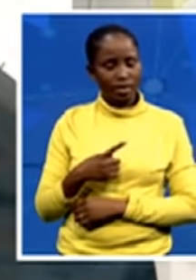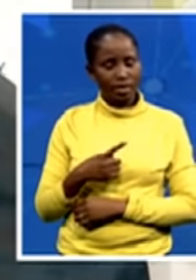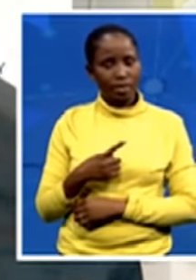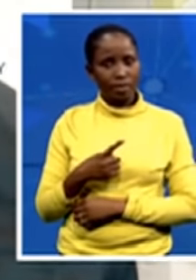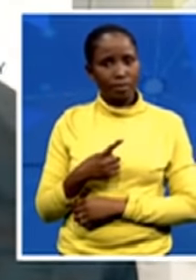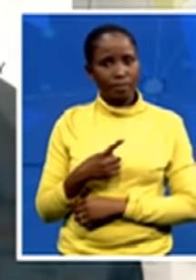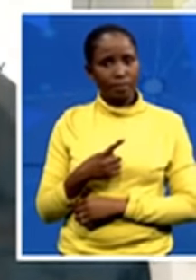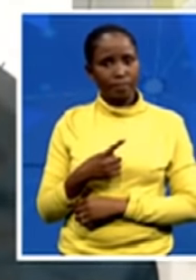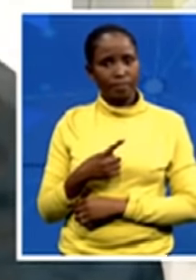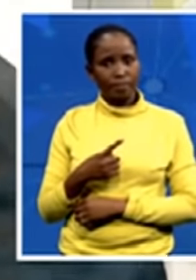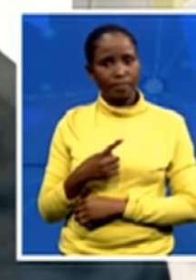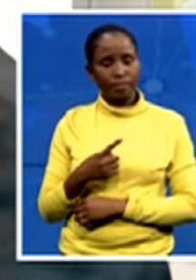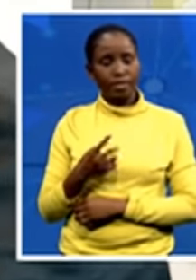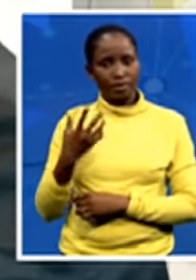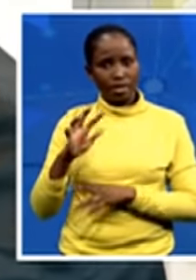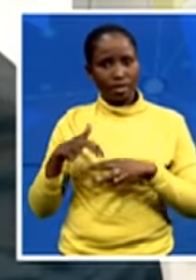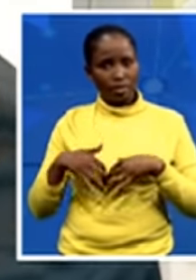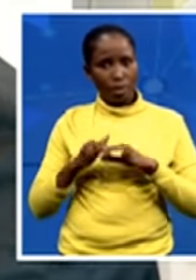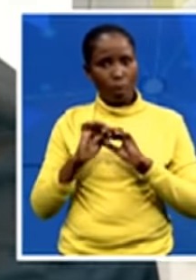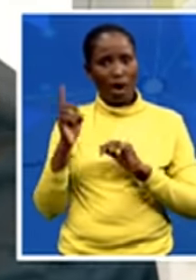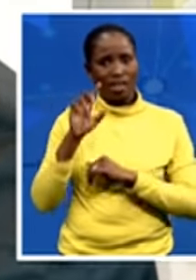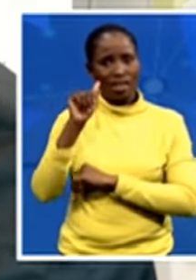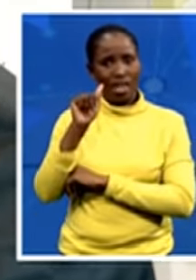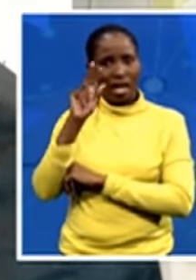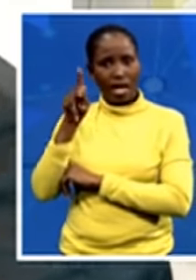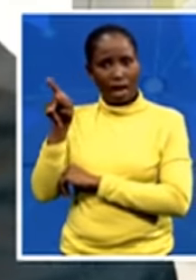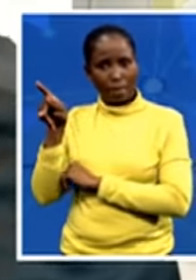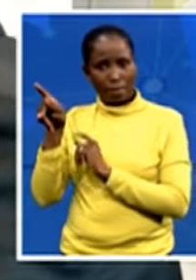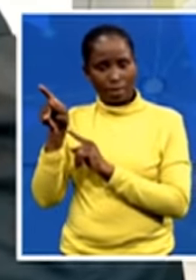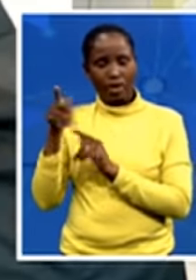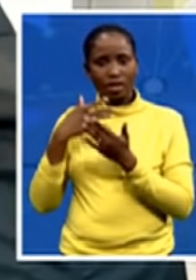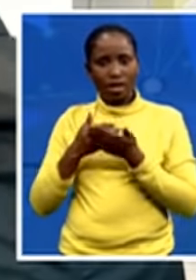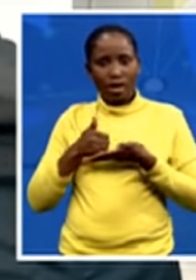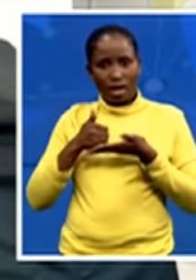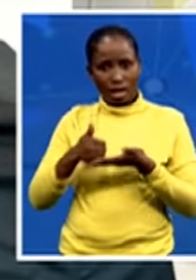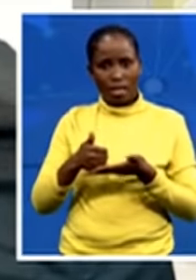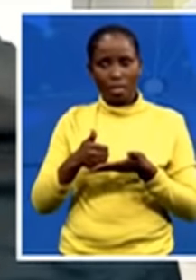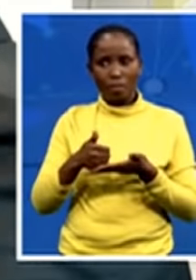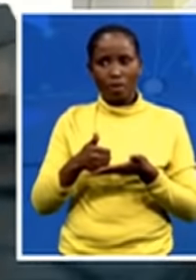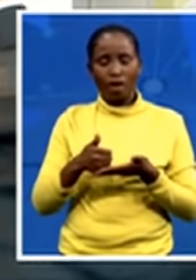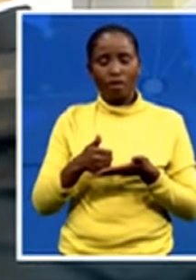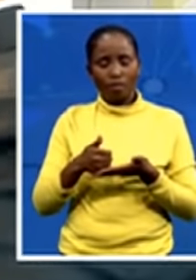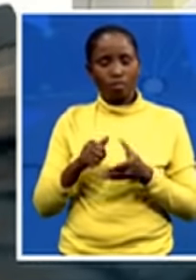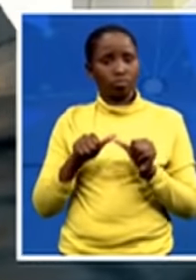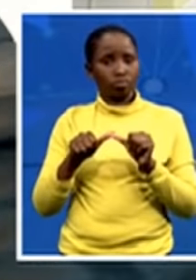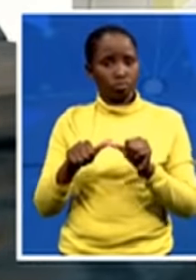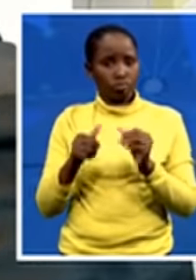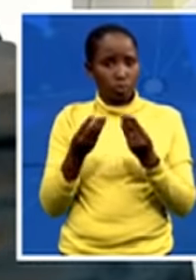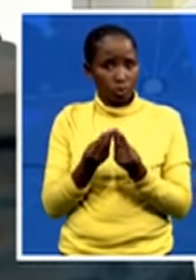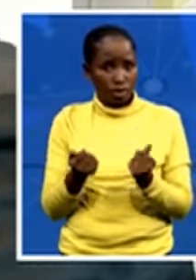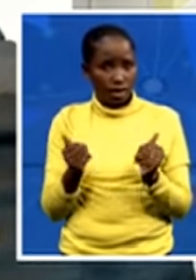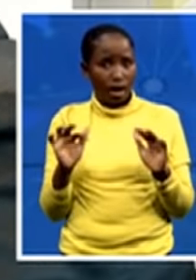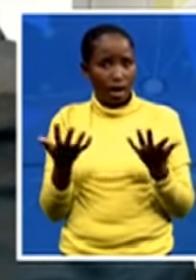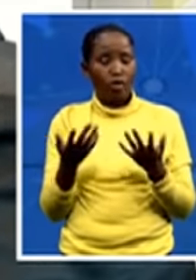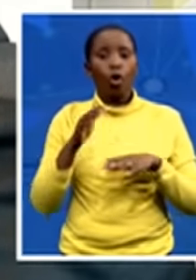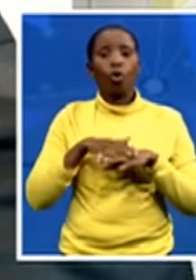app that will then ensure that we deal with this in a sustainable way. Over and above the online, you now have the priority list